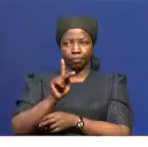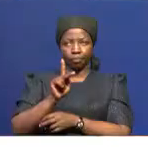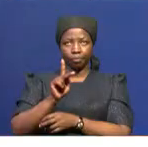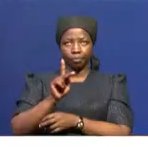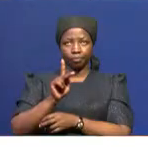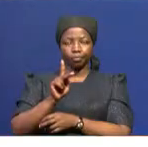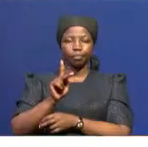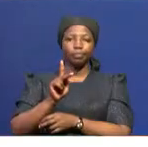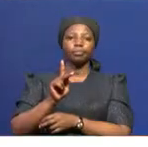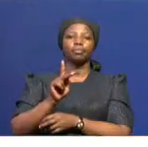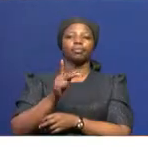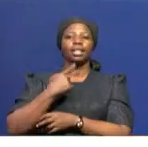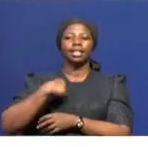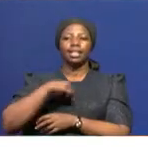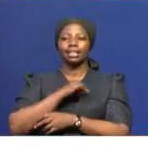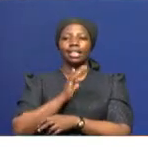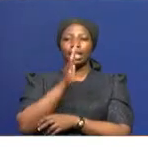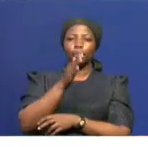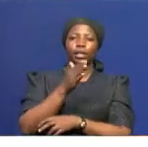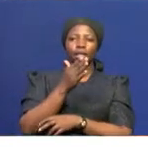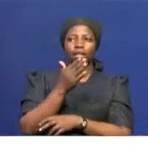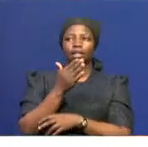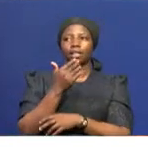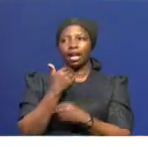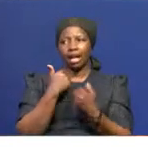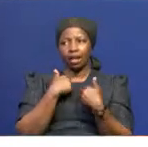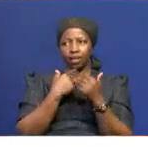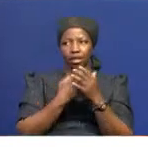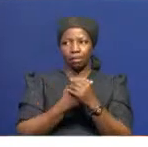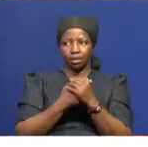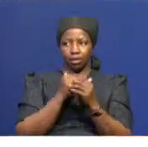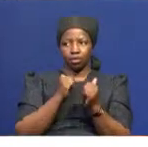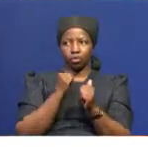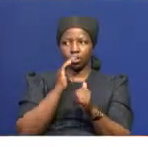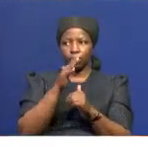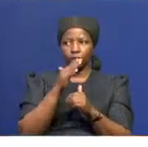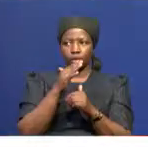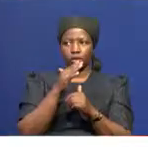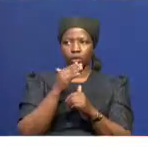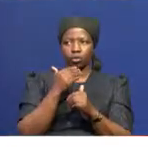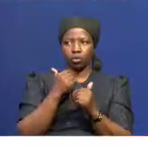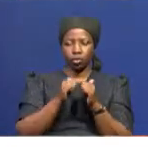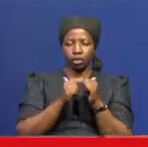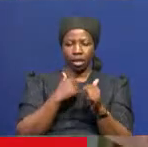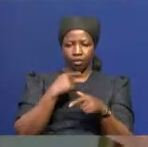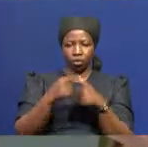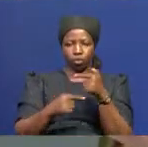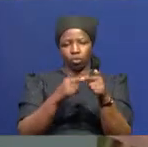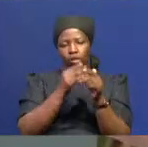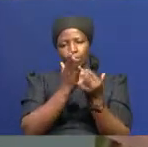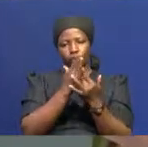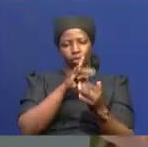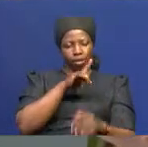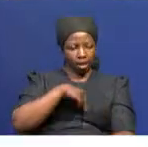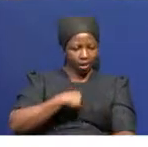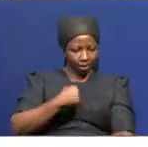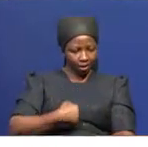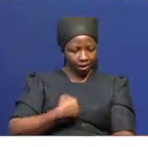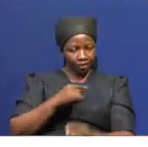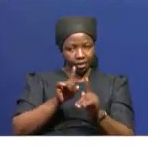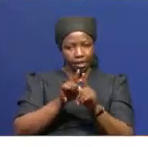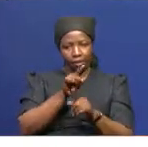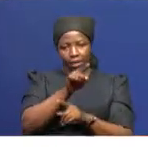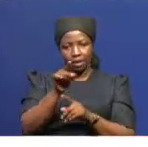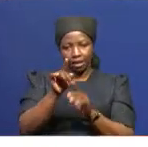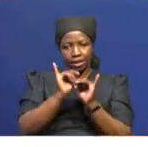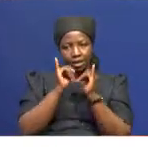Authority of Kenya. We are going to forge this partnership, which has been ongoing between us and these institutions, to see